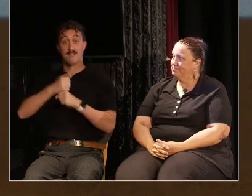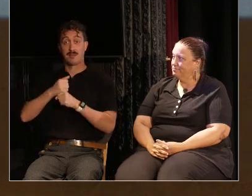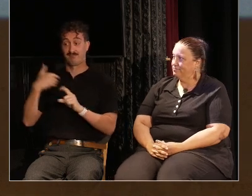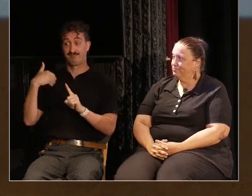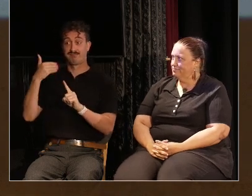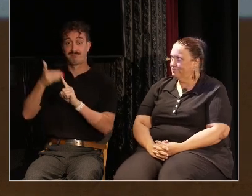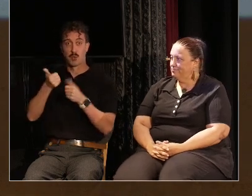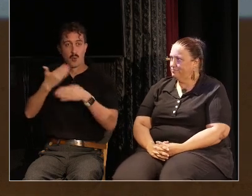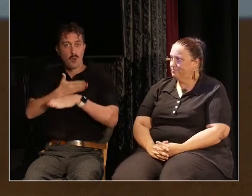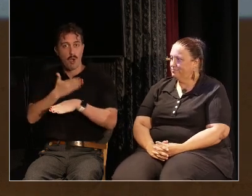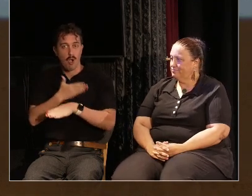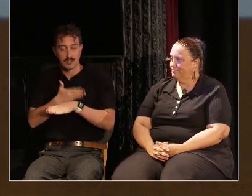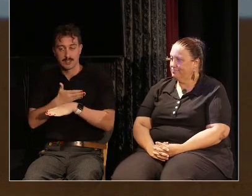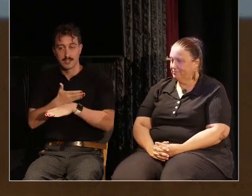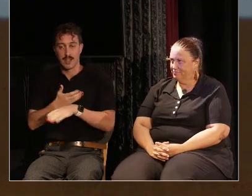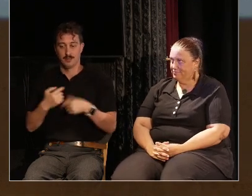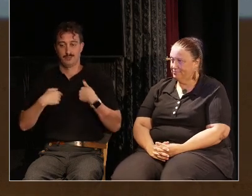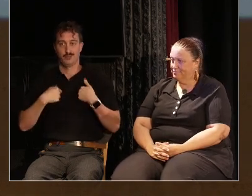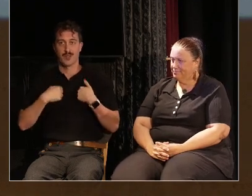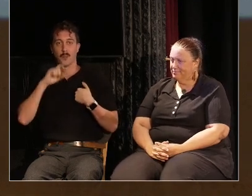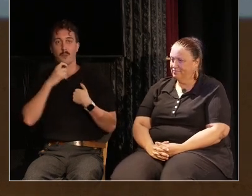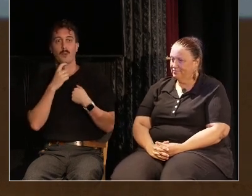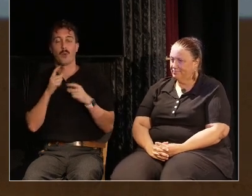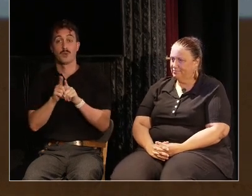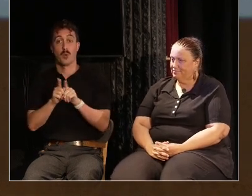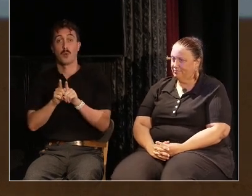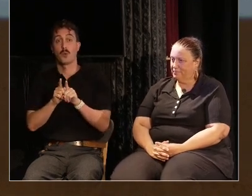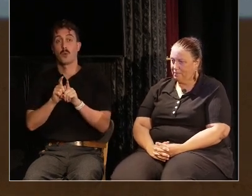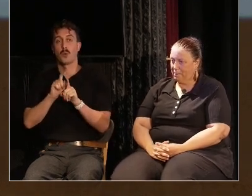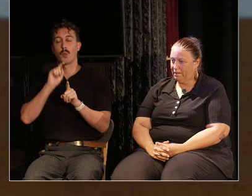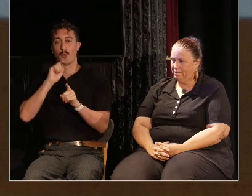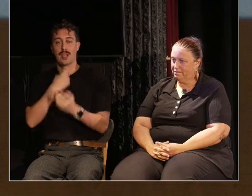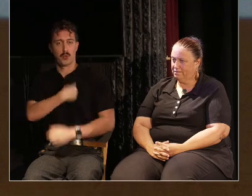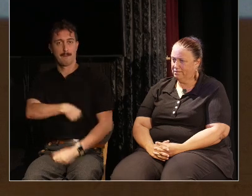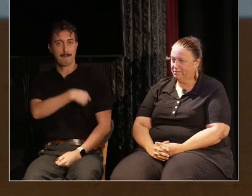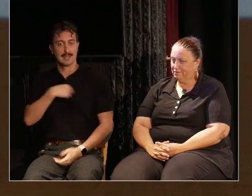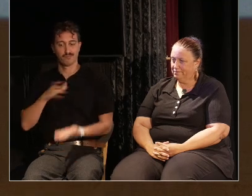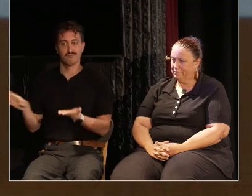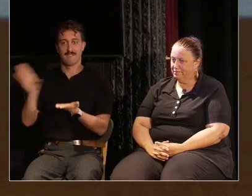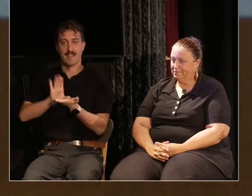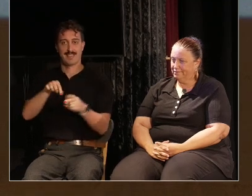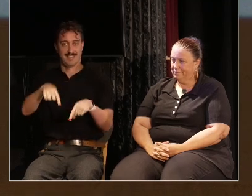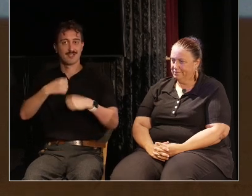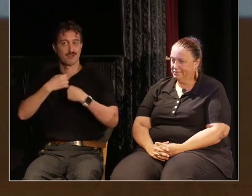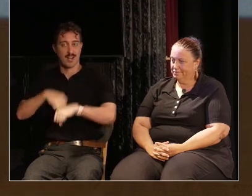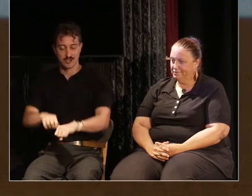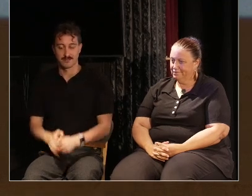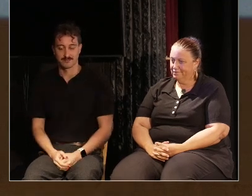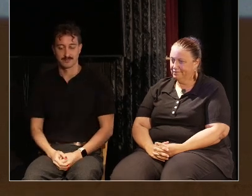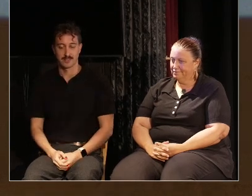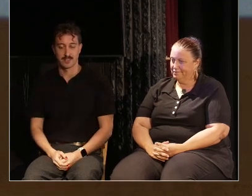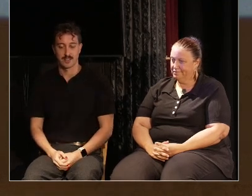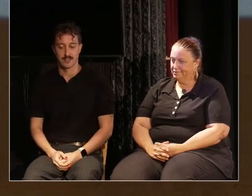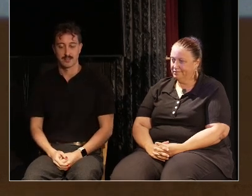this. And we will be committing to also fund this particular strategy out of our